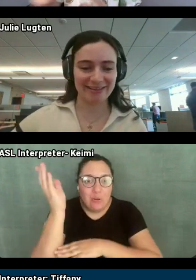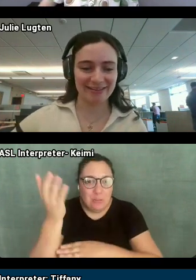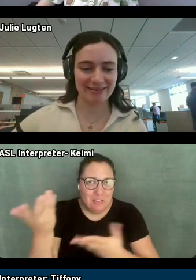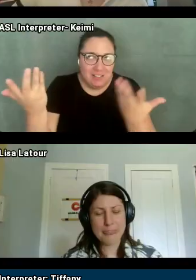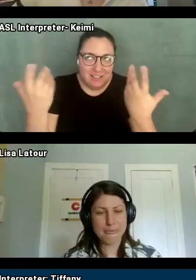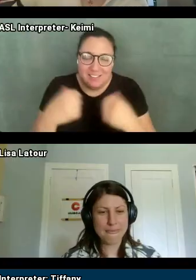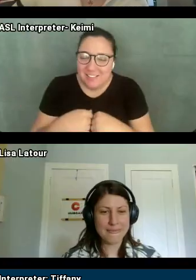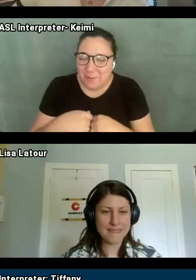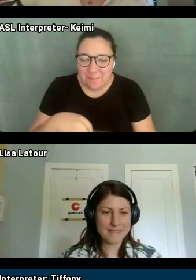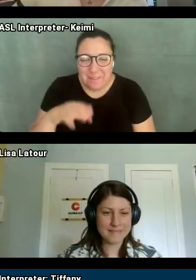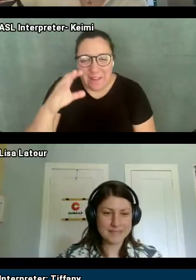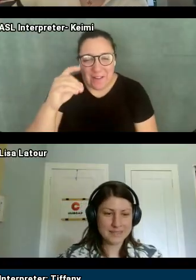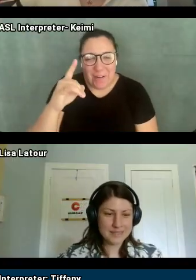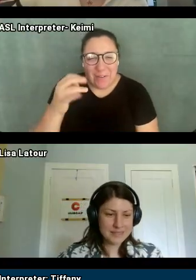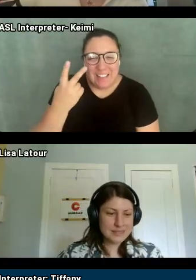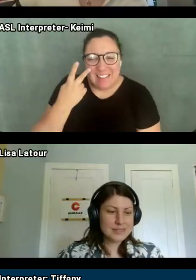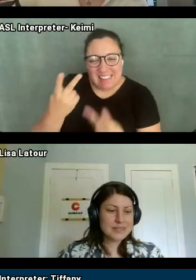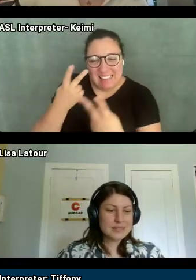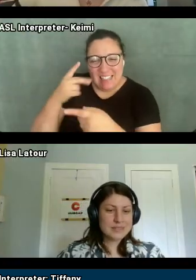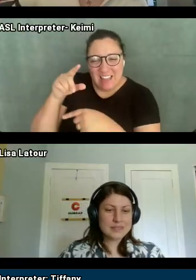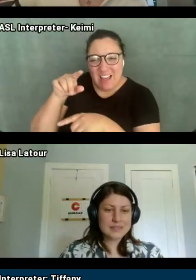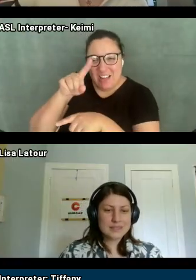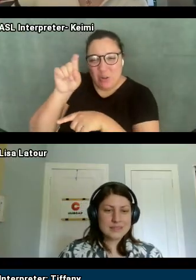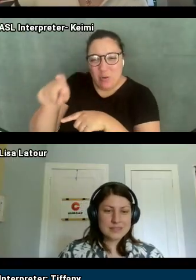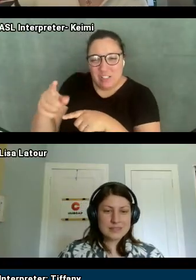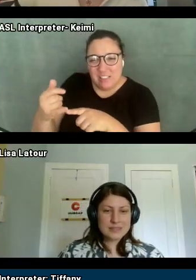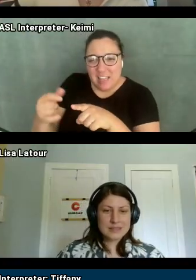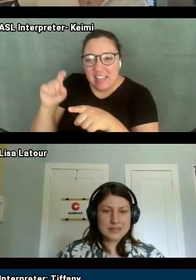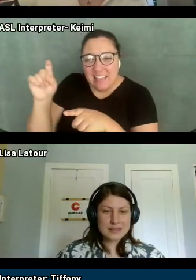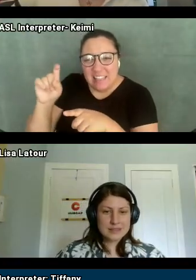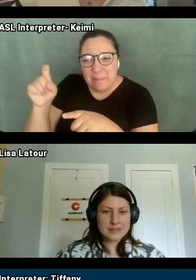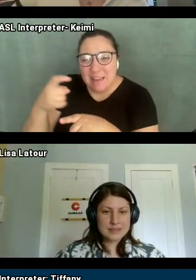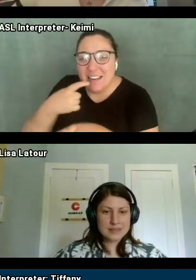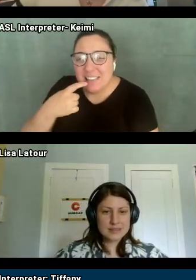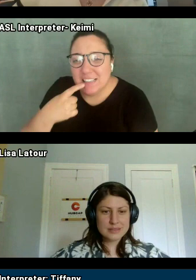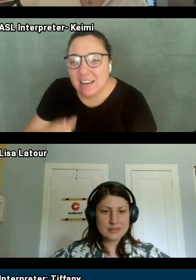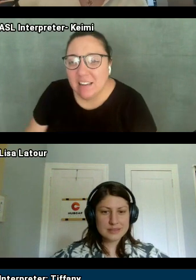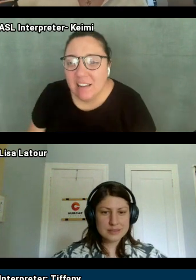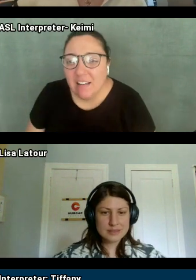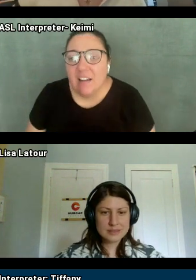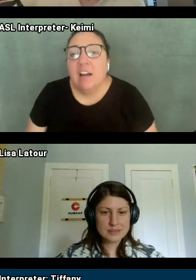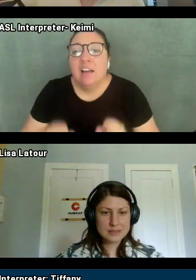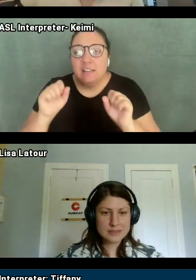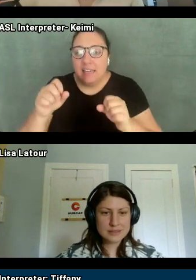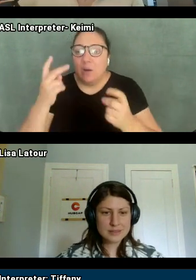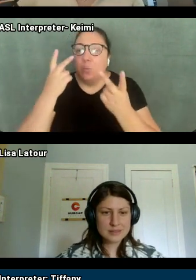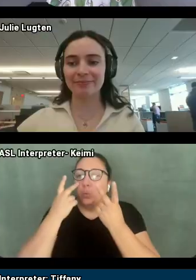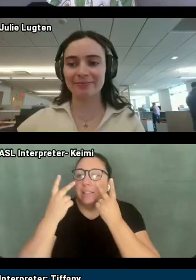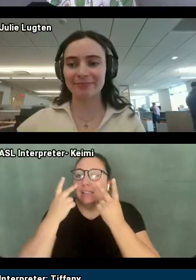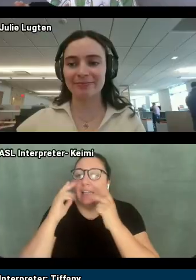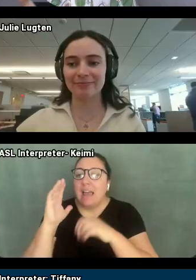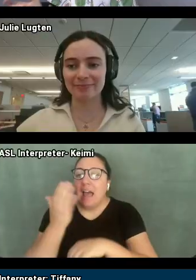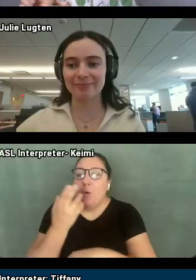Well, let's jump onto our question. So from Jimena, it is there a way to view our users' activity?